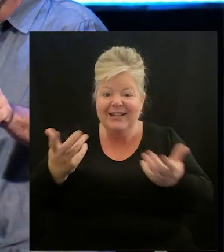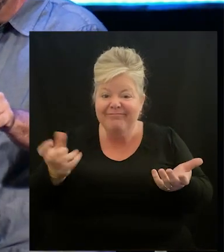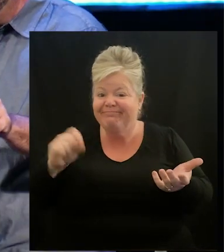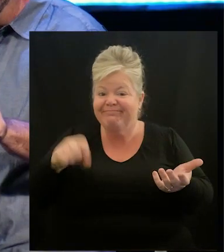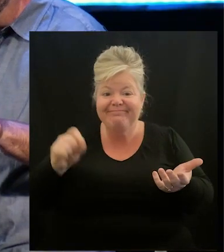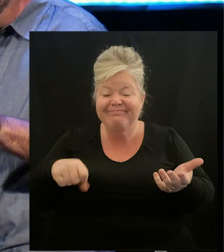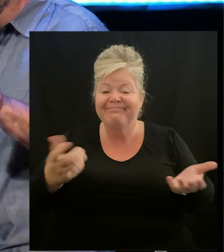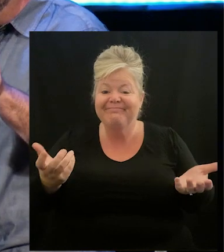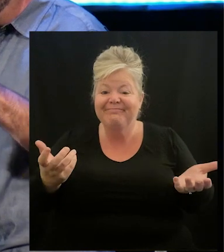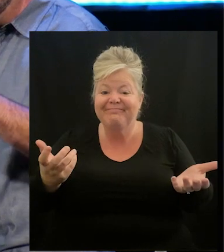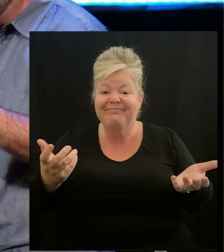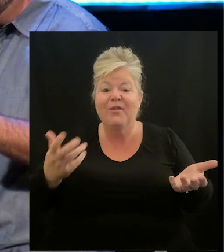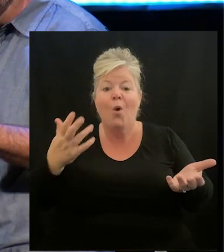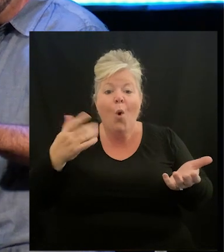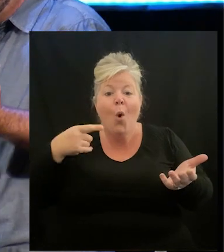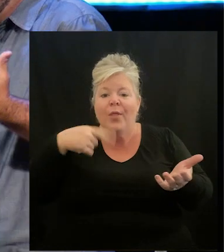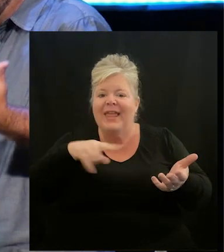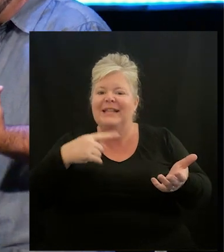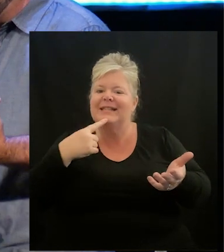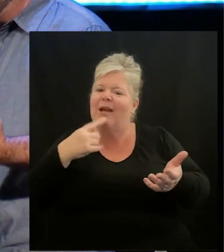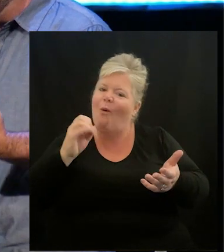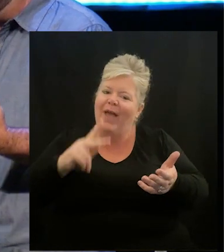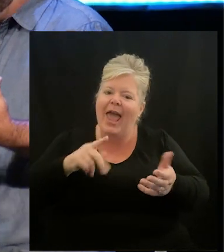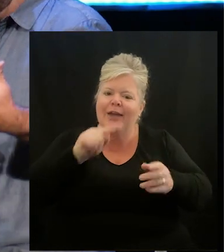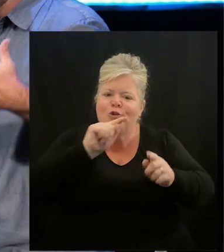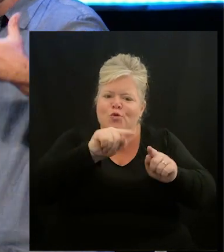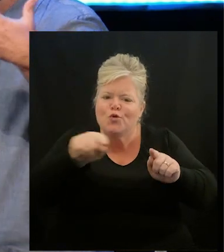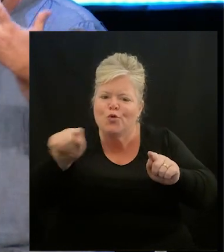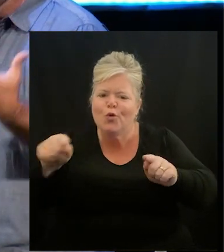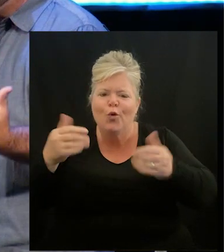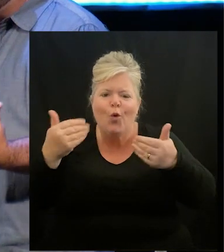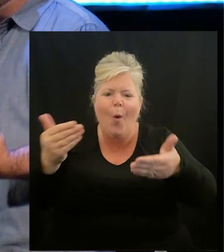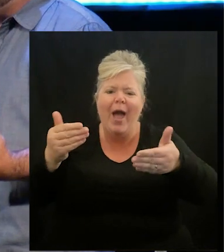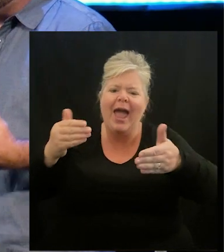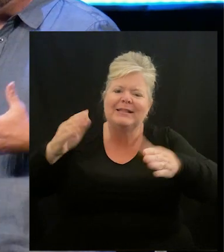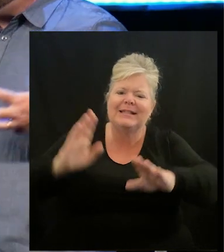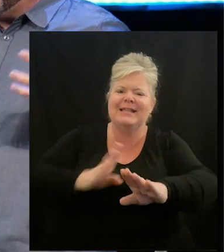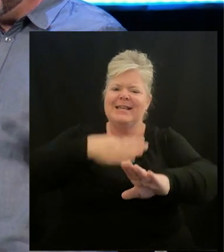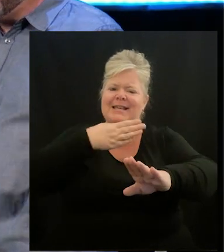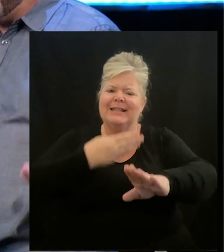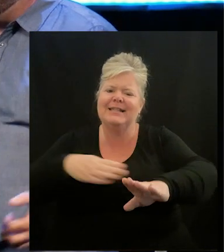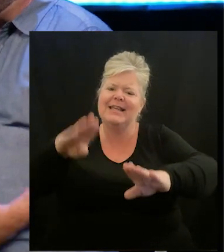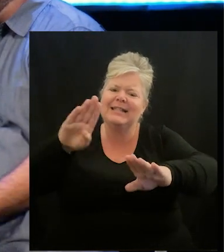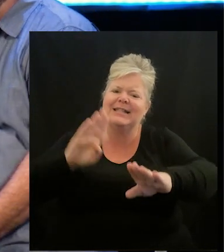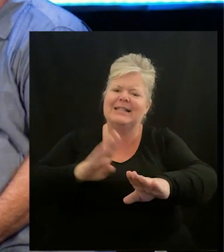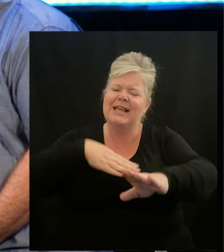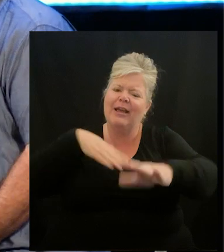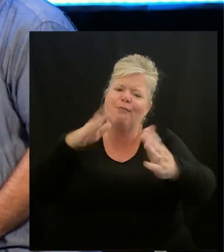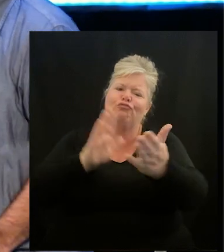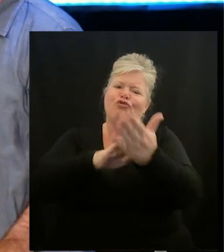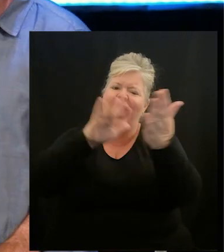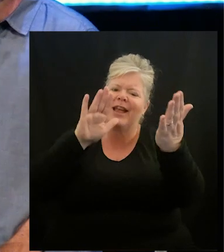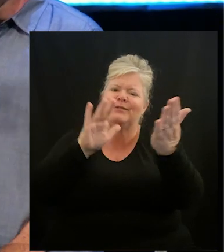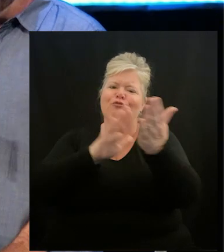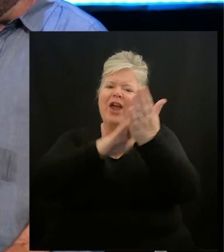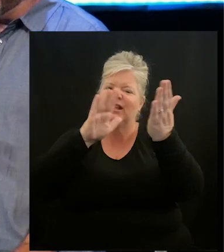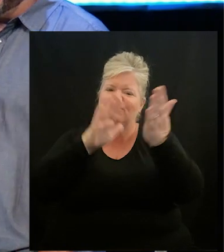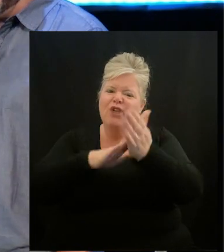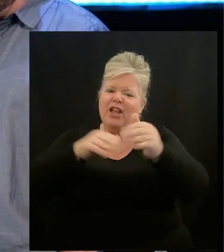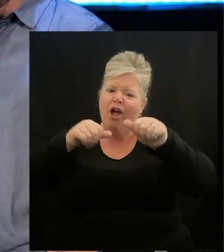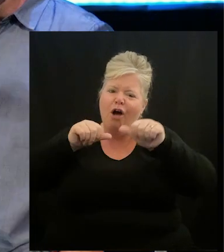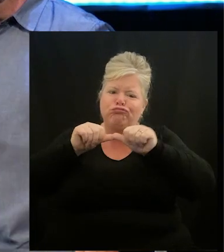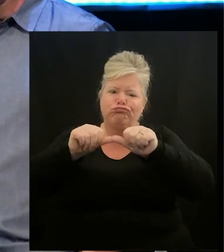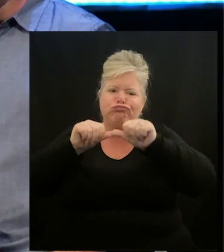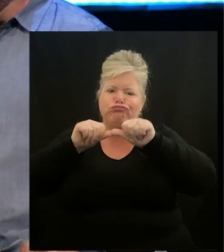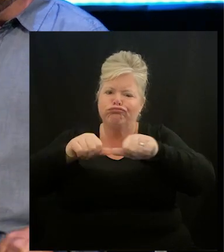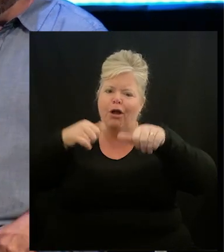people, Jehoshaphat appointed men to sing to the Lord and to praise him for the splendor of his holiness as they went out at